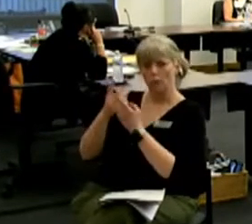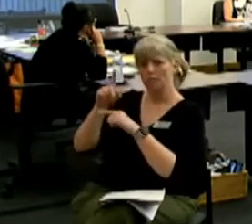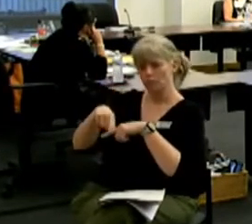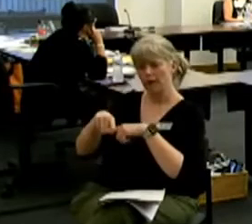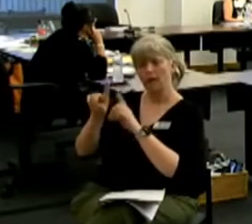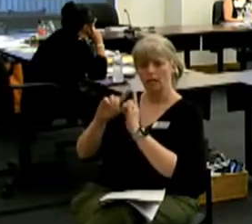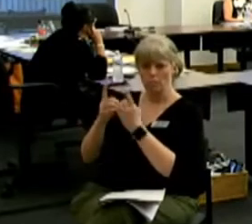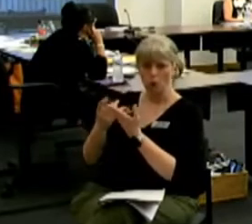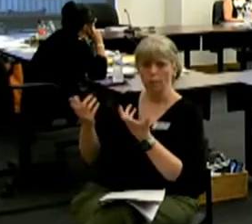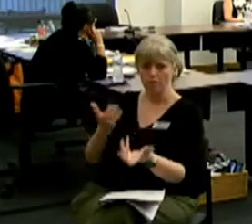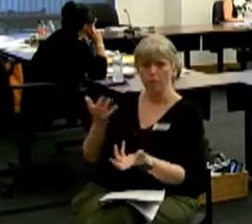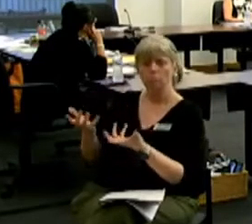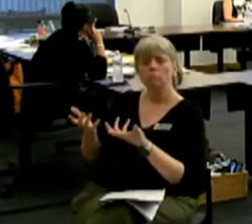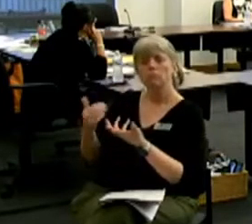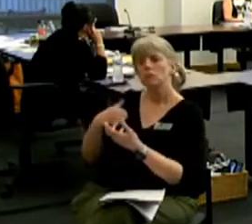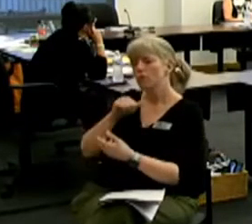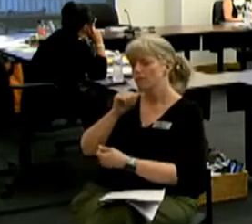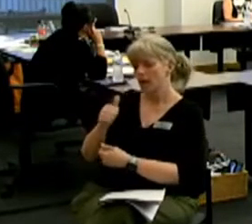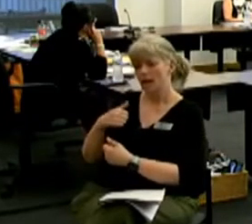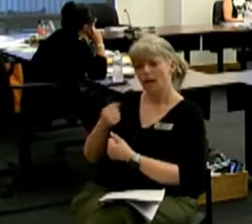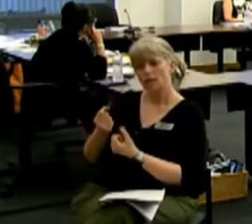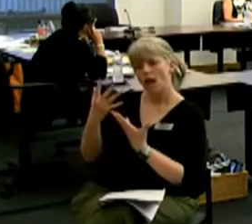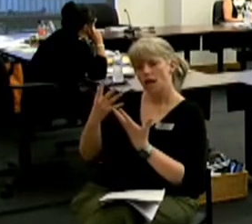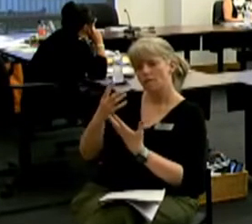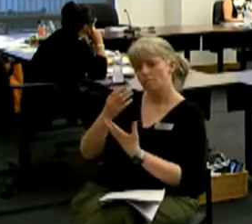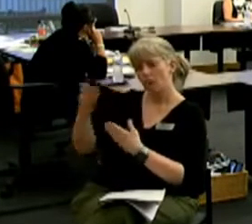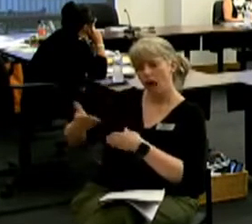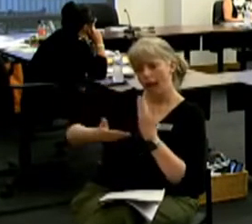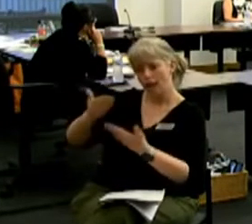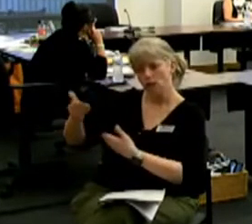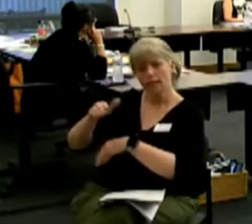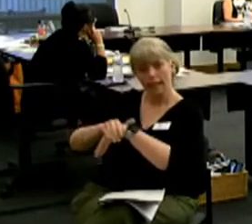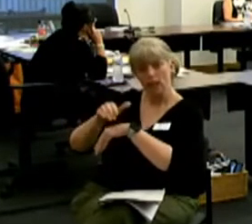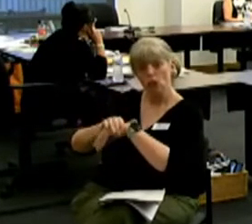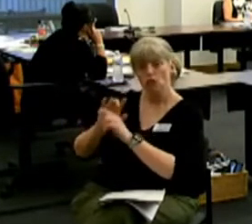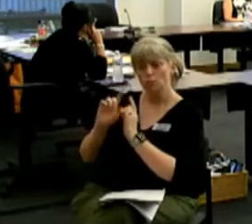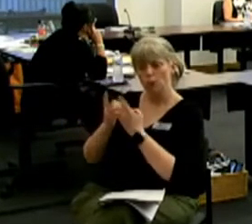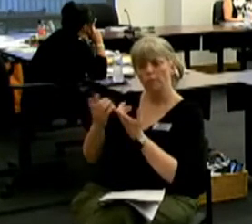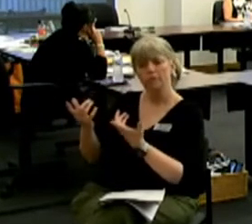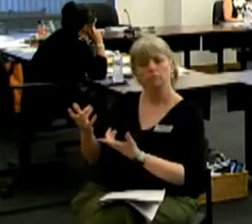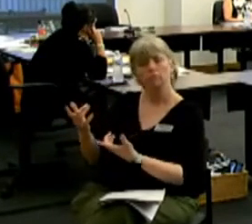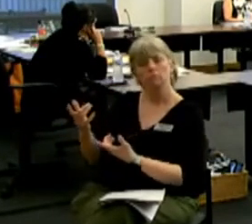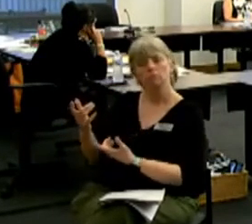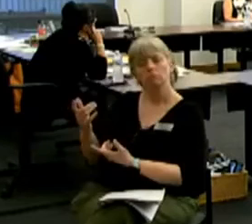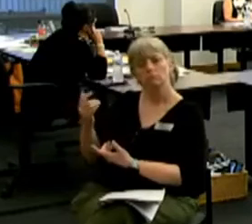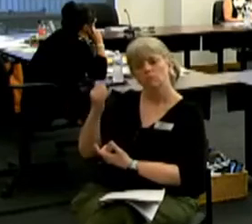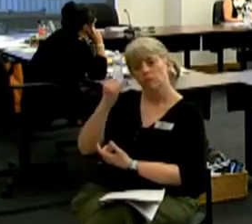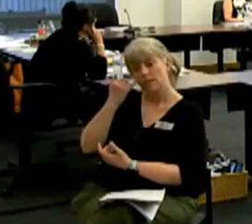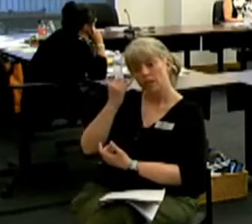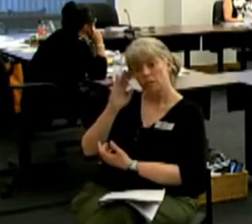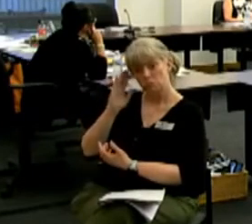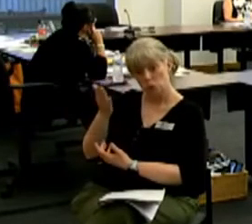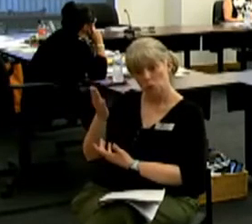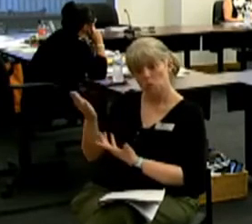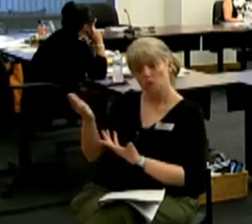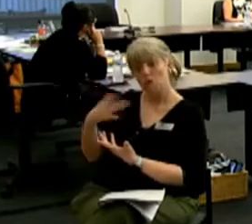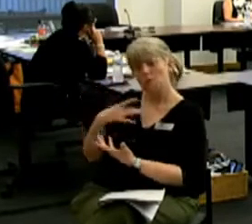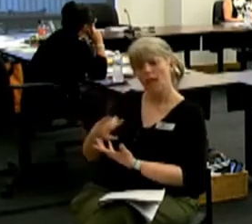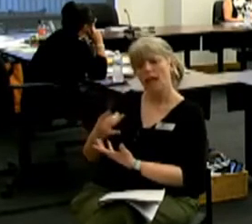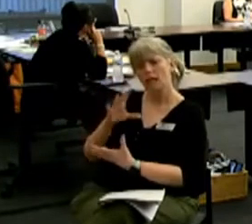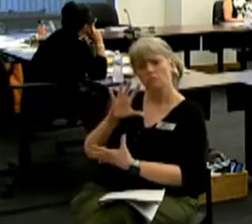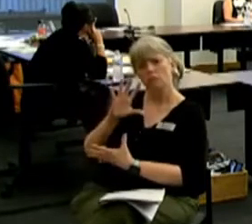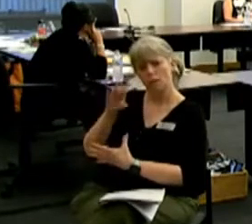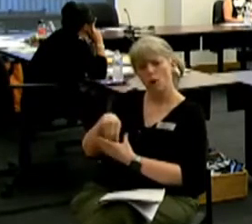depending on your department. So we haven't had many hires in the English department. So if they do, I likely would